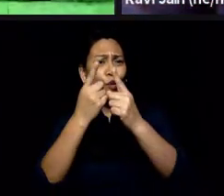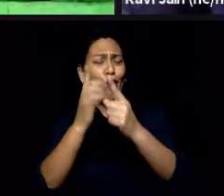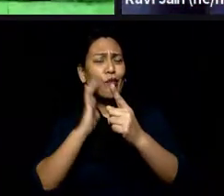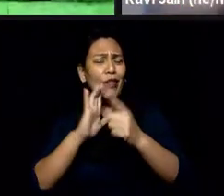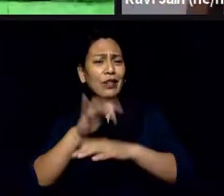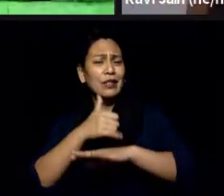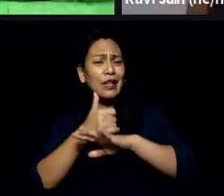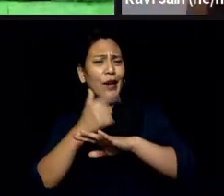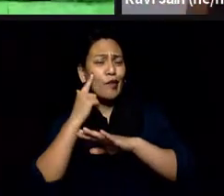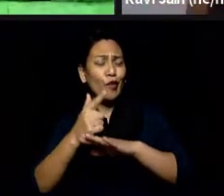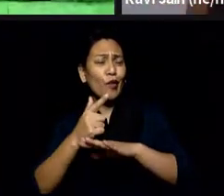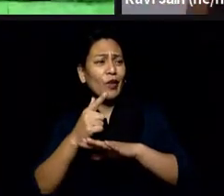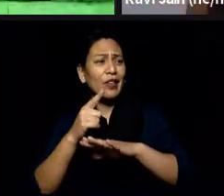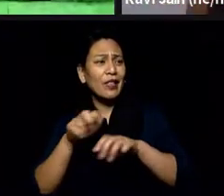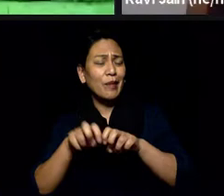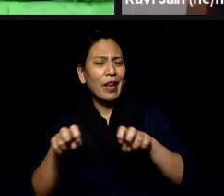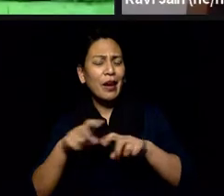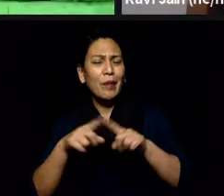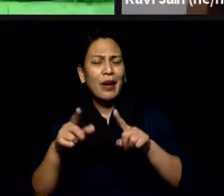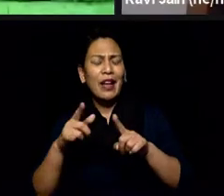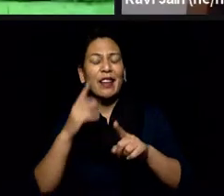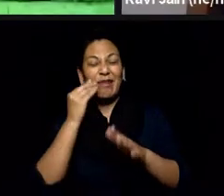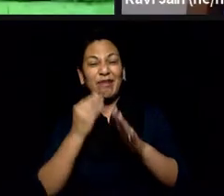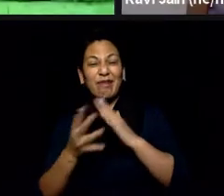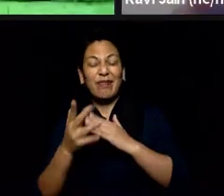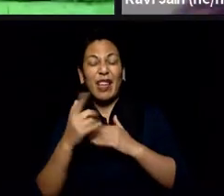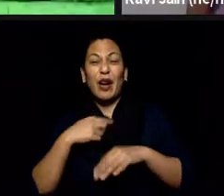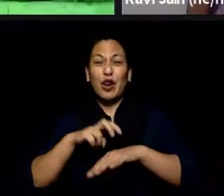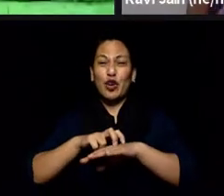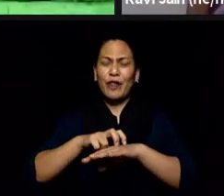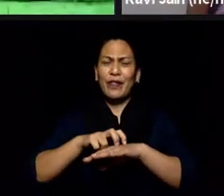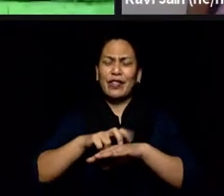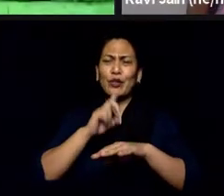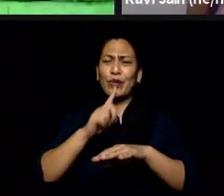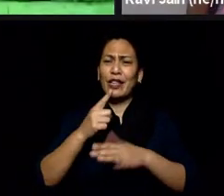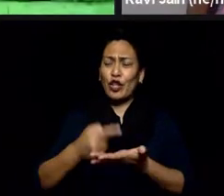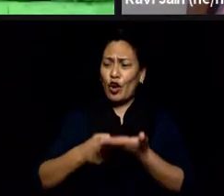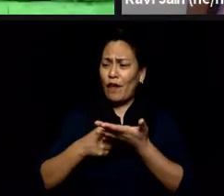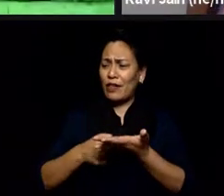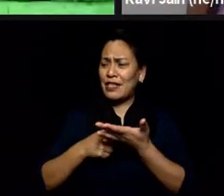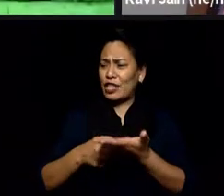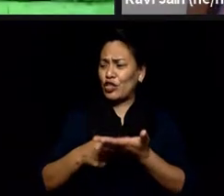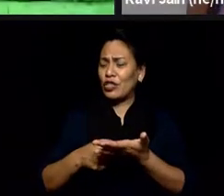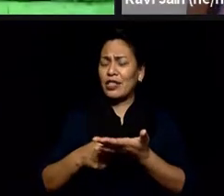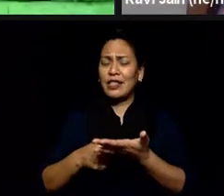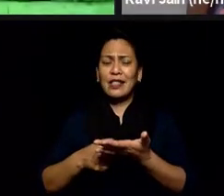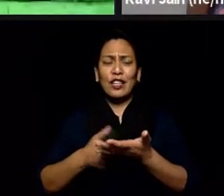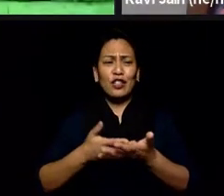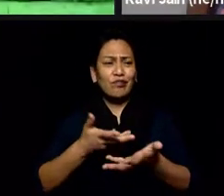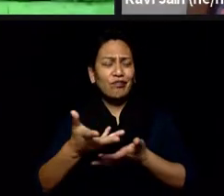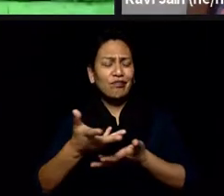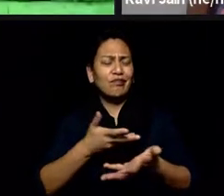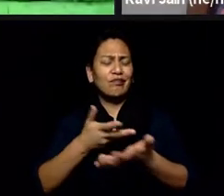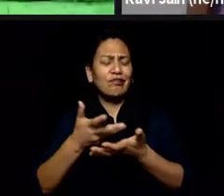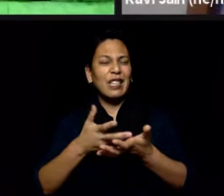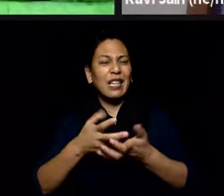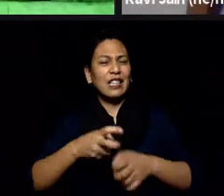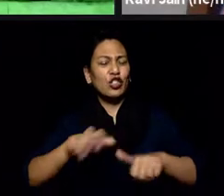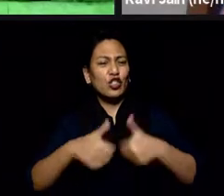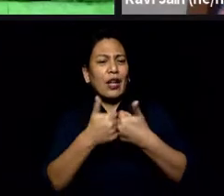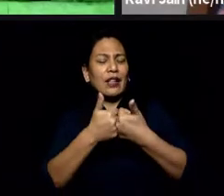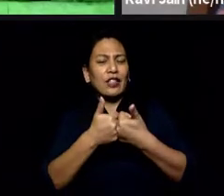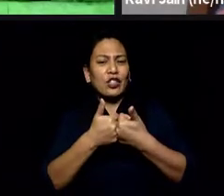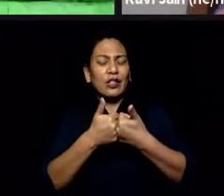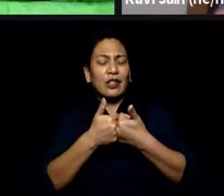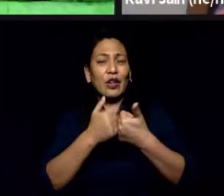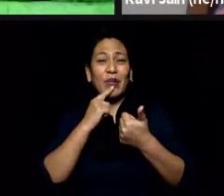I'm also going to say I'm really nervous right now. It's been hard to have these conversations and to be in this virtual space